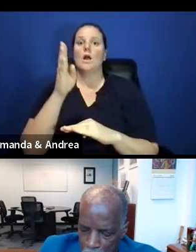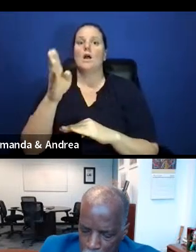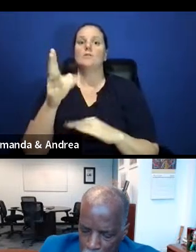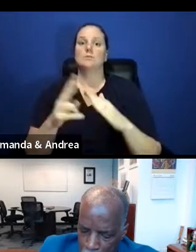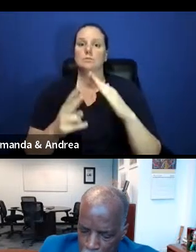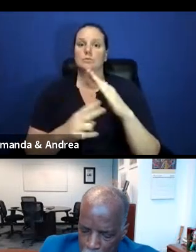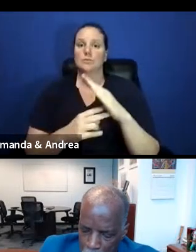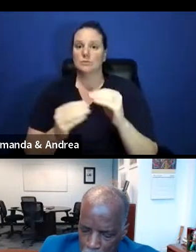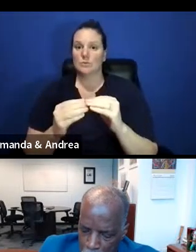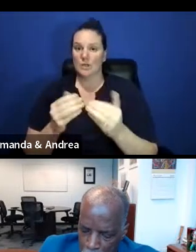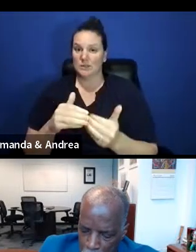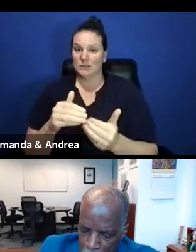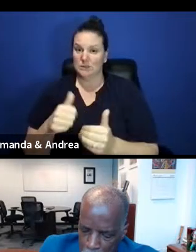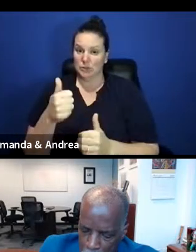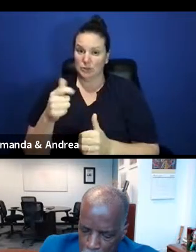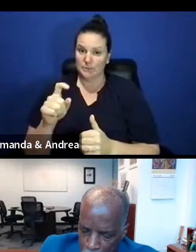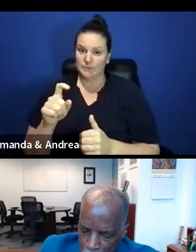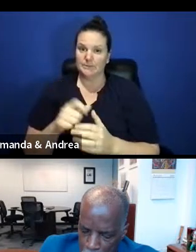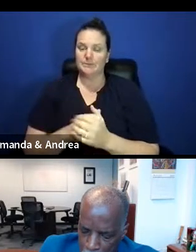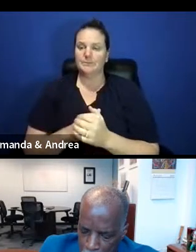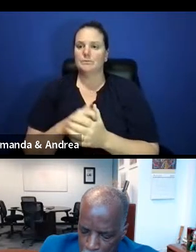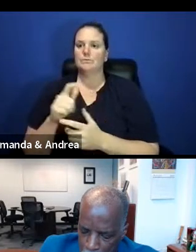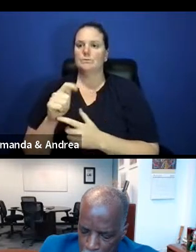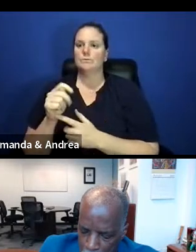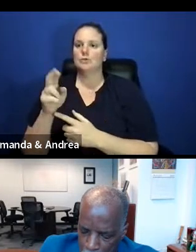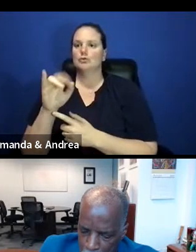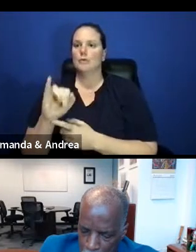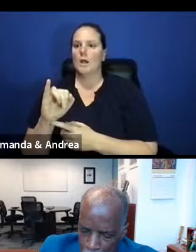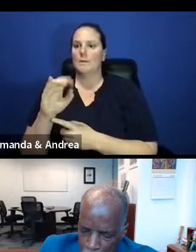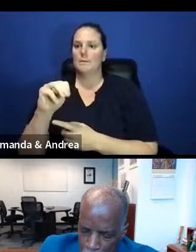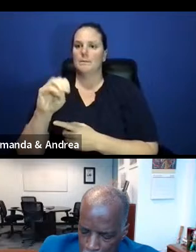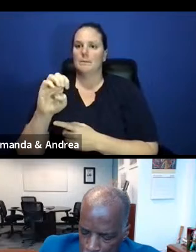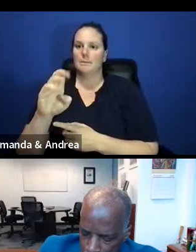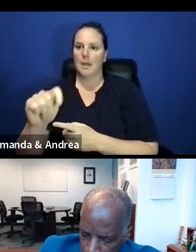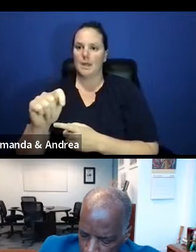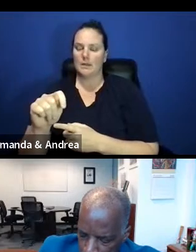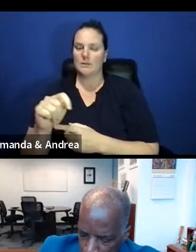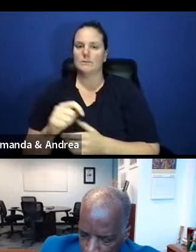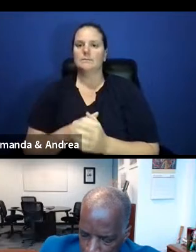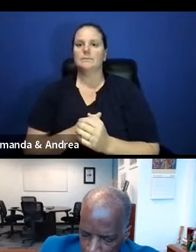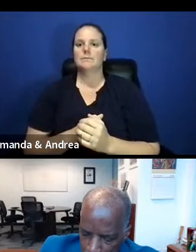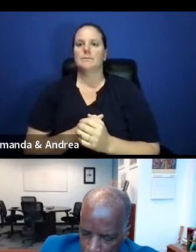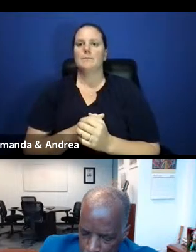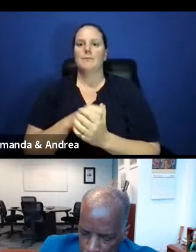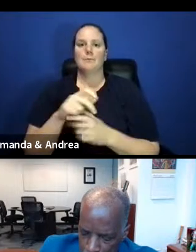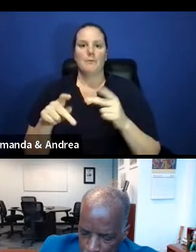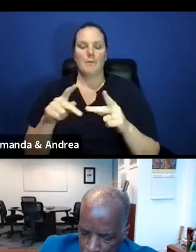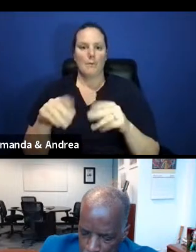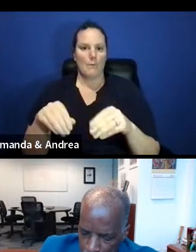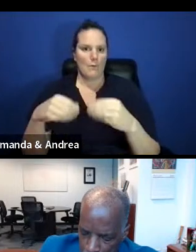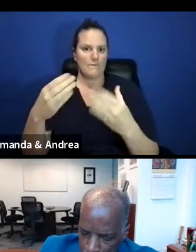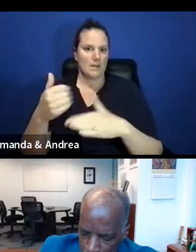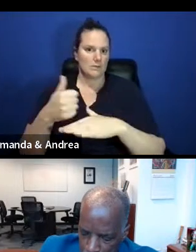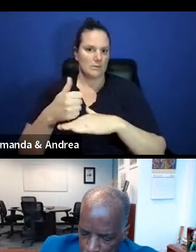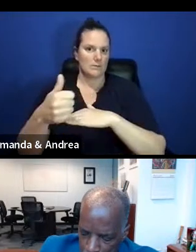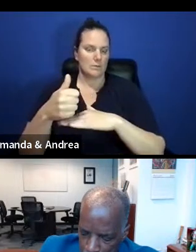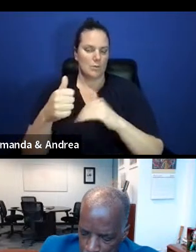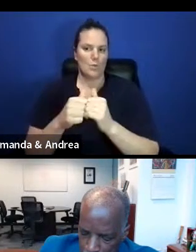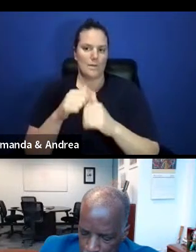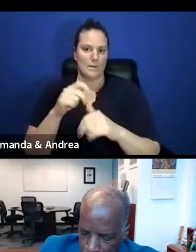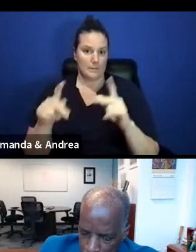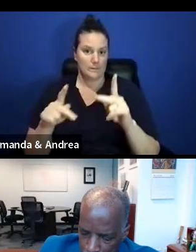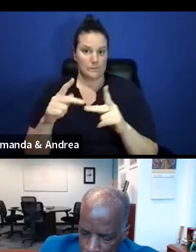easier? I think about like TriMet and people who provide transportation for people with